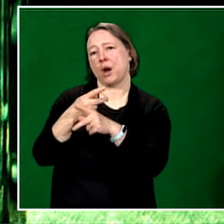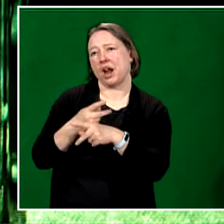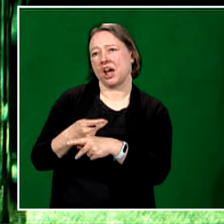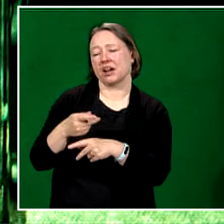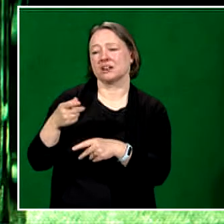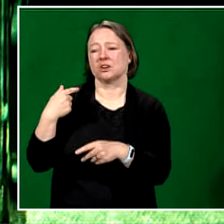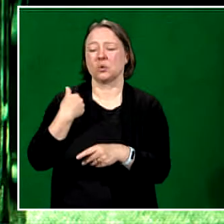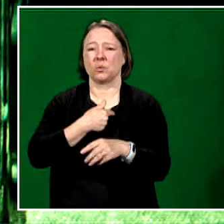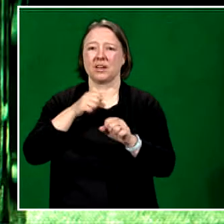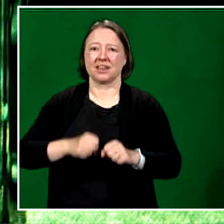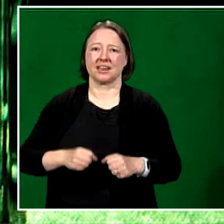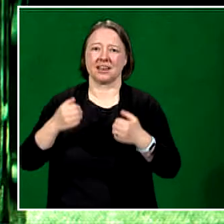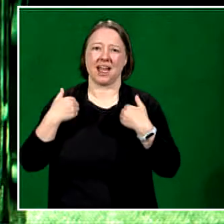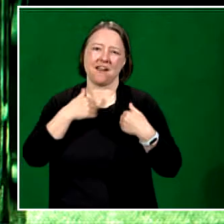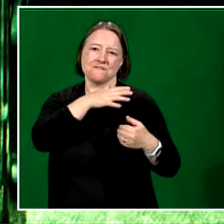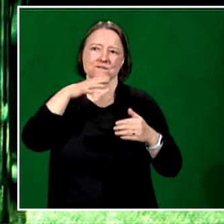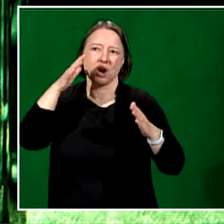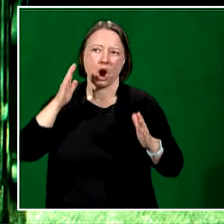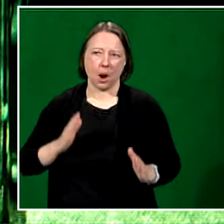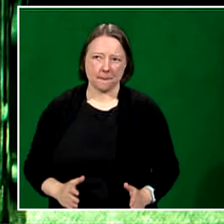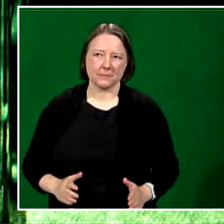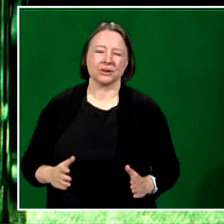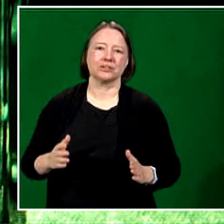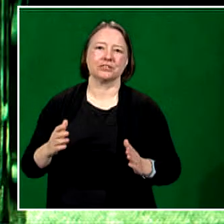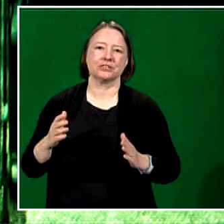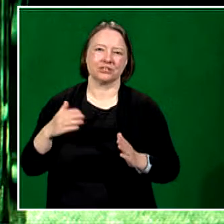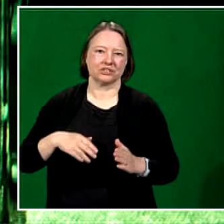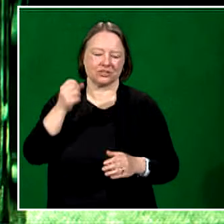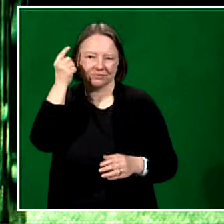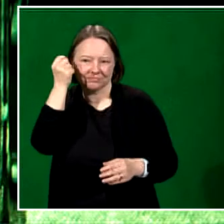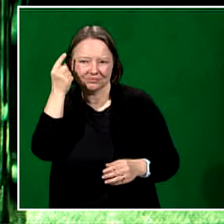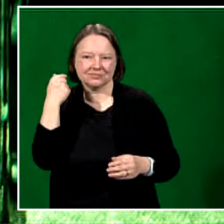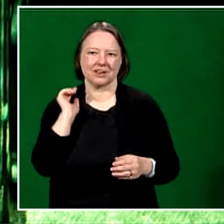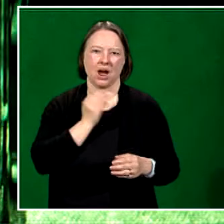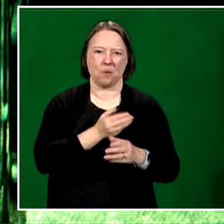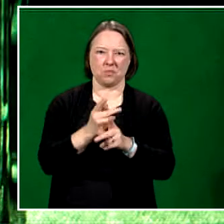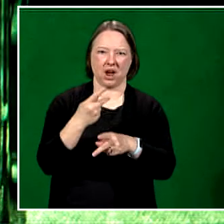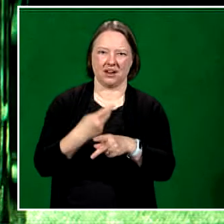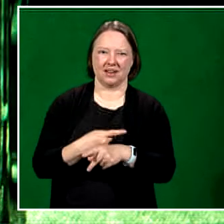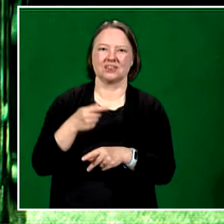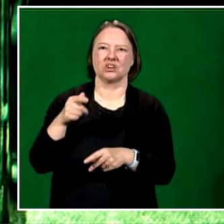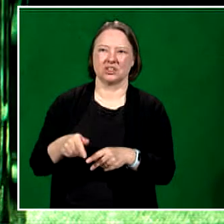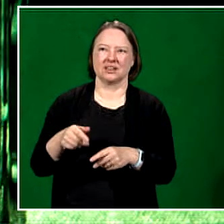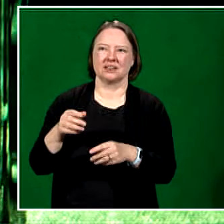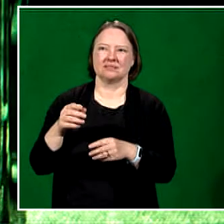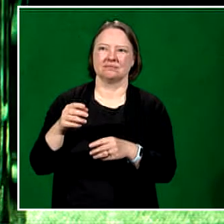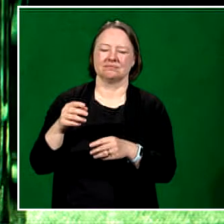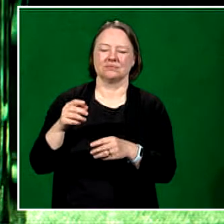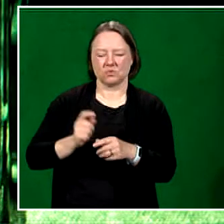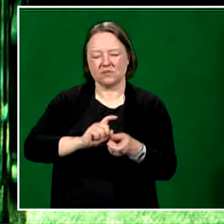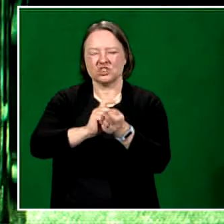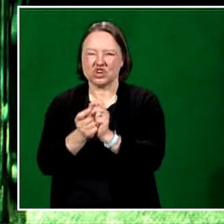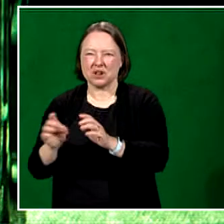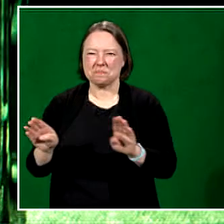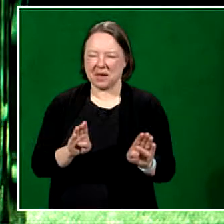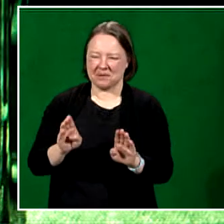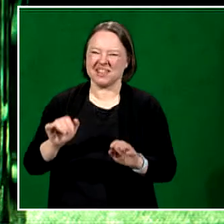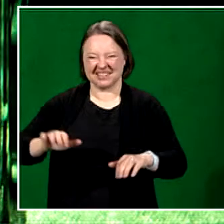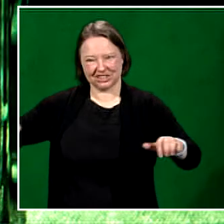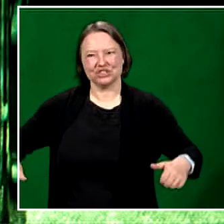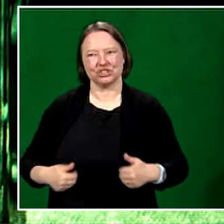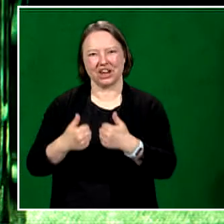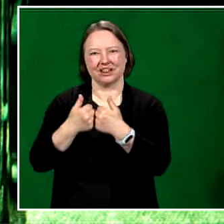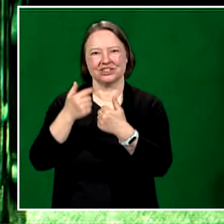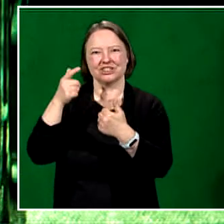have farmers understand this, because this is going to be a behavioral change challenge that we have to do. And